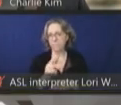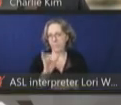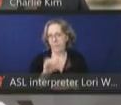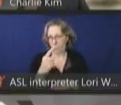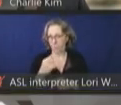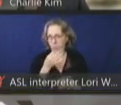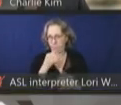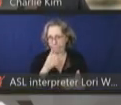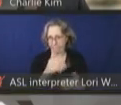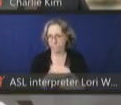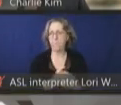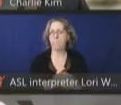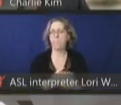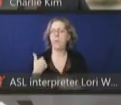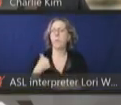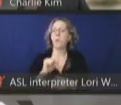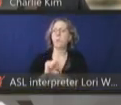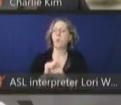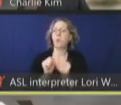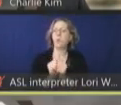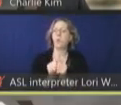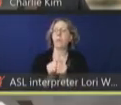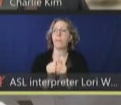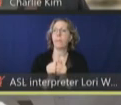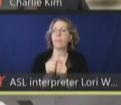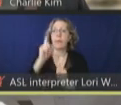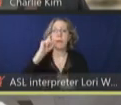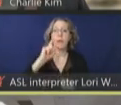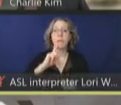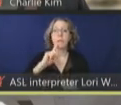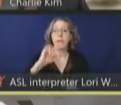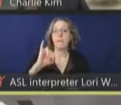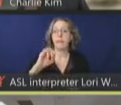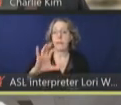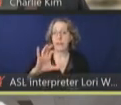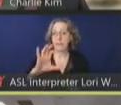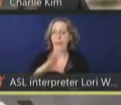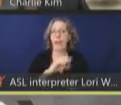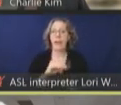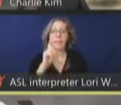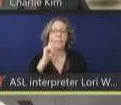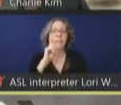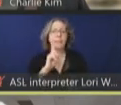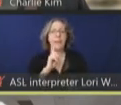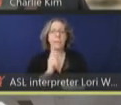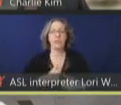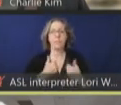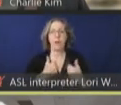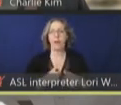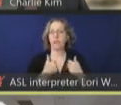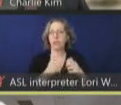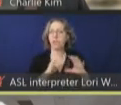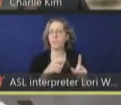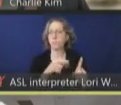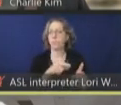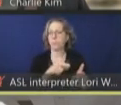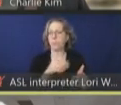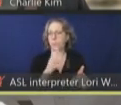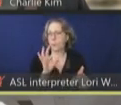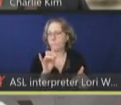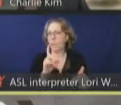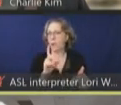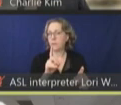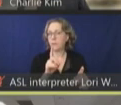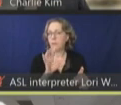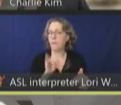We work with Deaf Inc. and the Deaf Survivors Fund for this particular event. I think this is the fourth